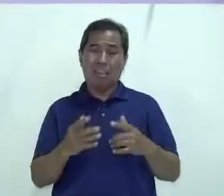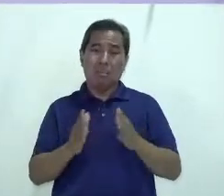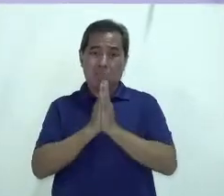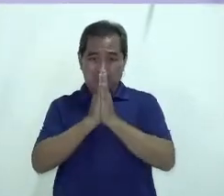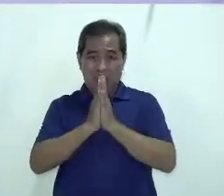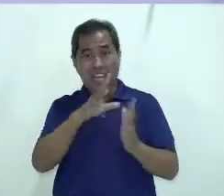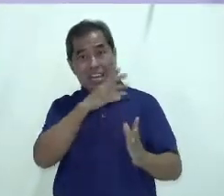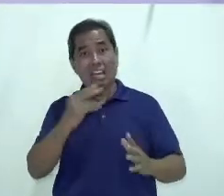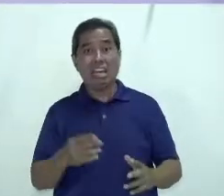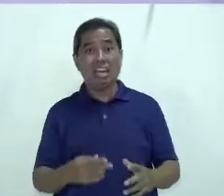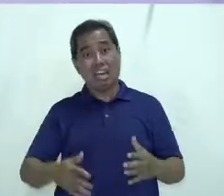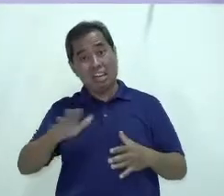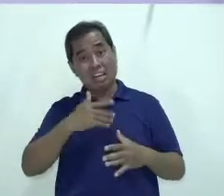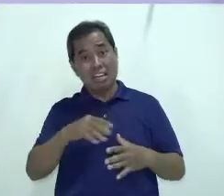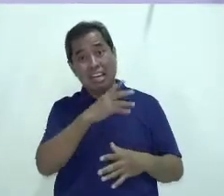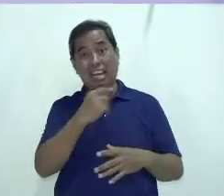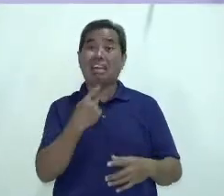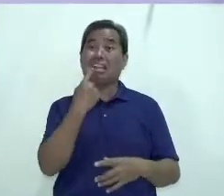singing.